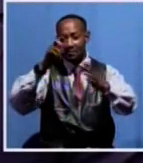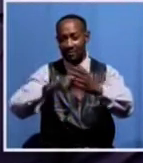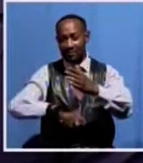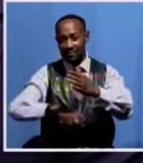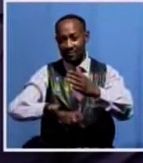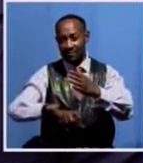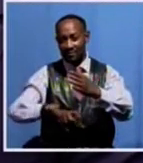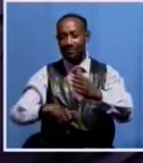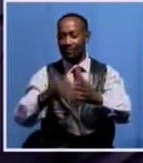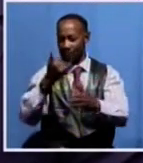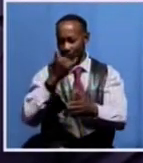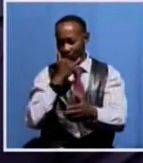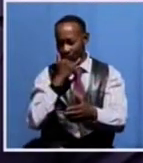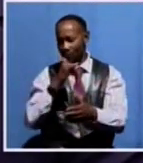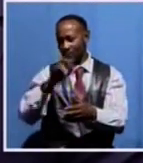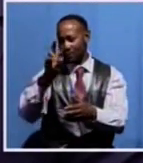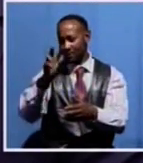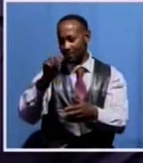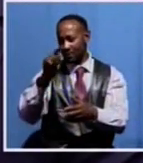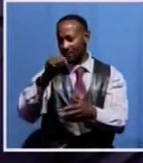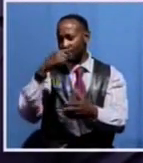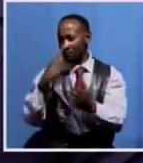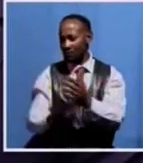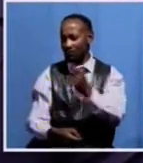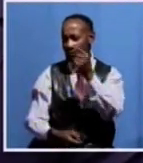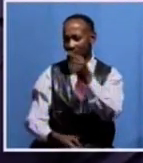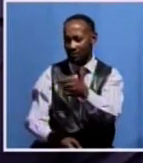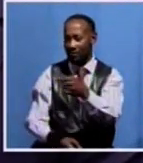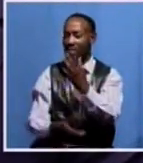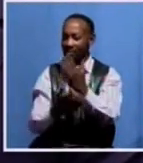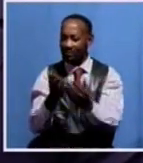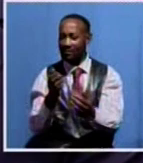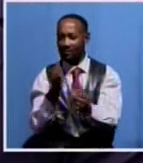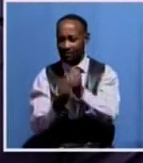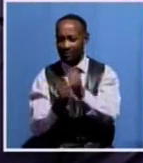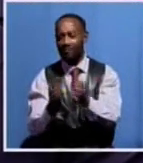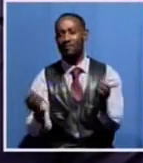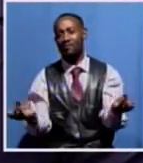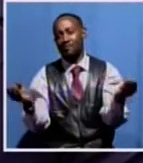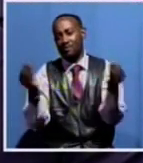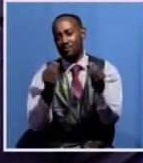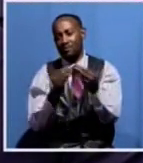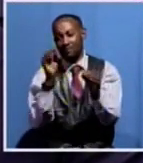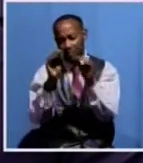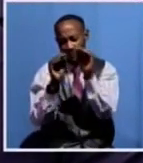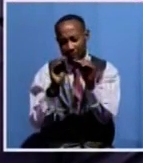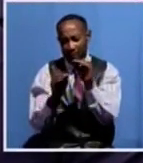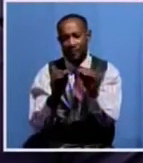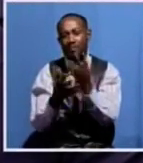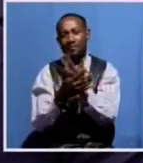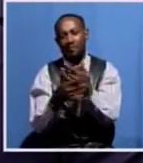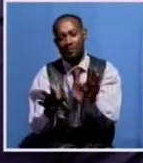is what is wrong with VAT something that can be fixed administratively, or is it one that